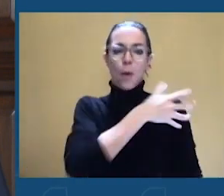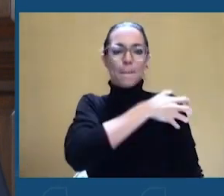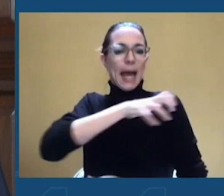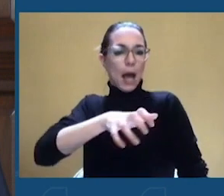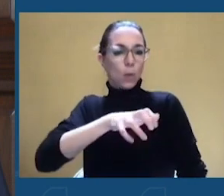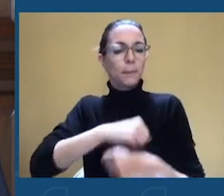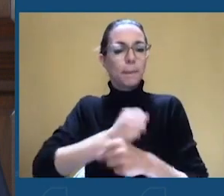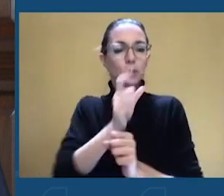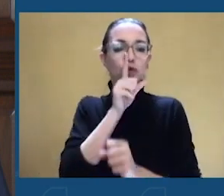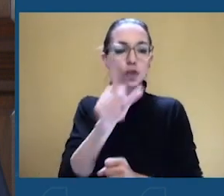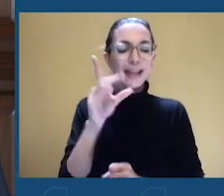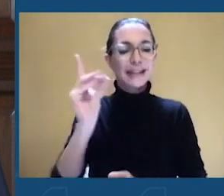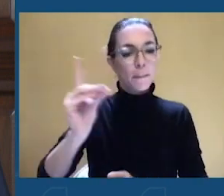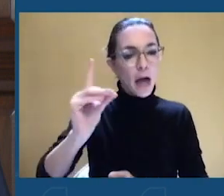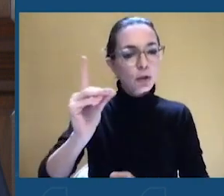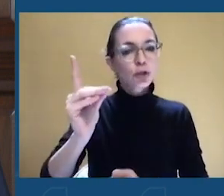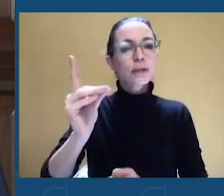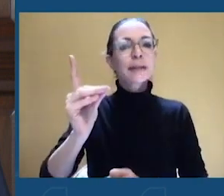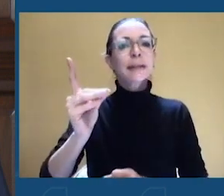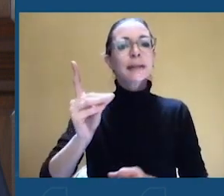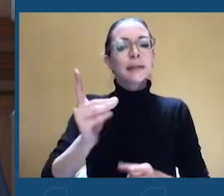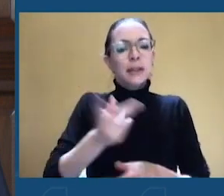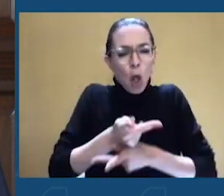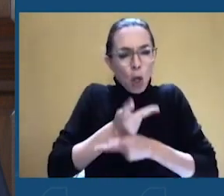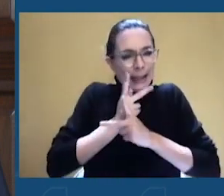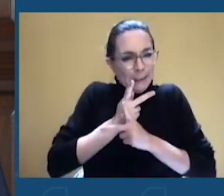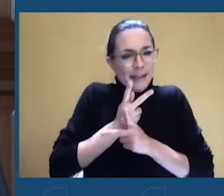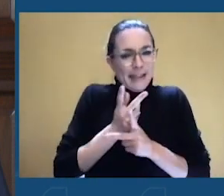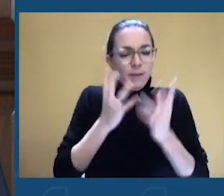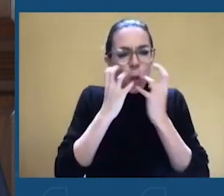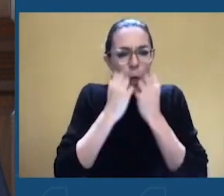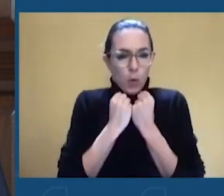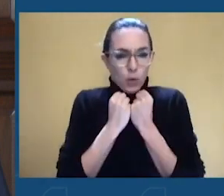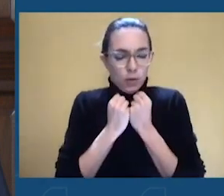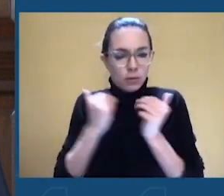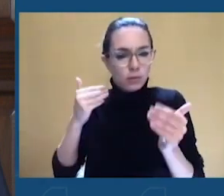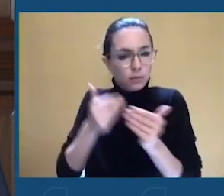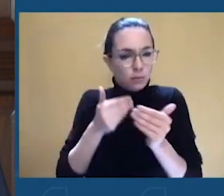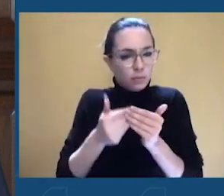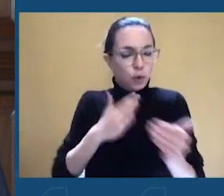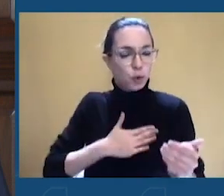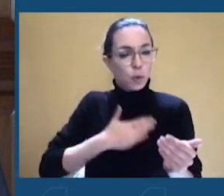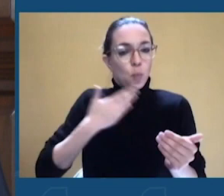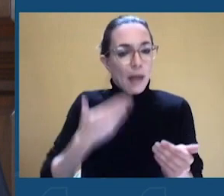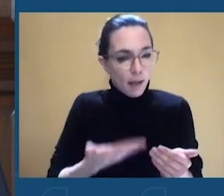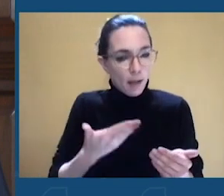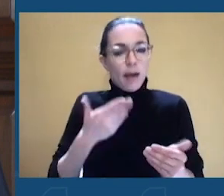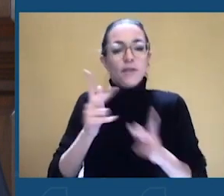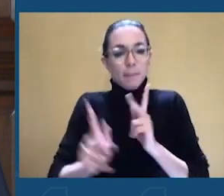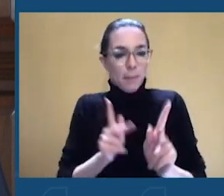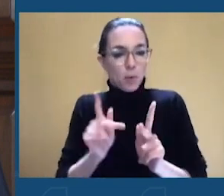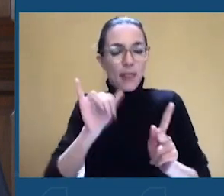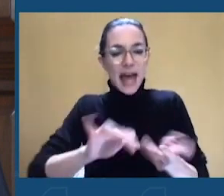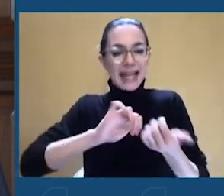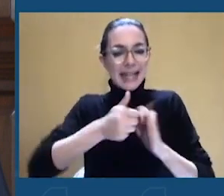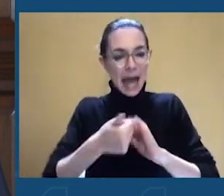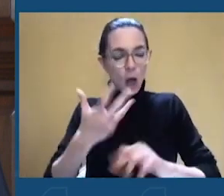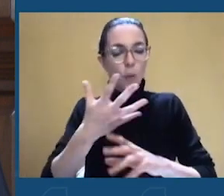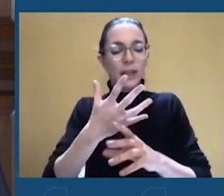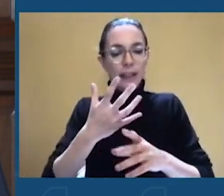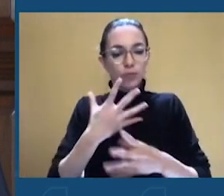keep democracy close to the will of the people. That's how we restore people's